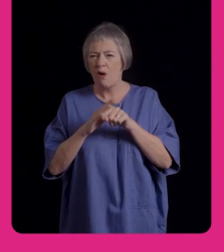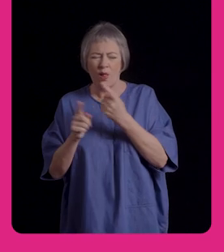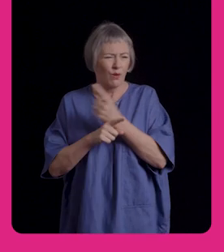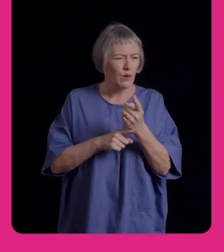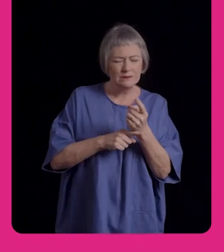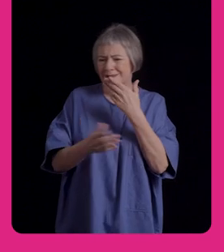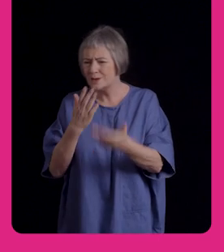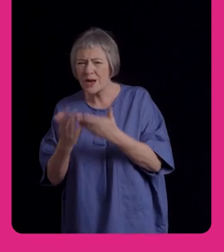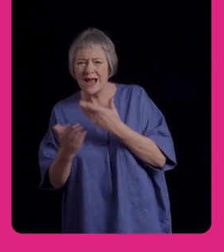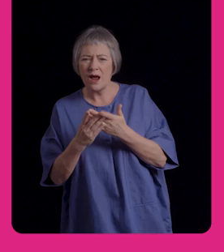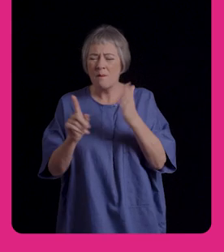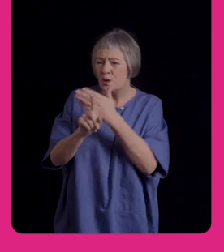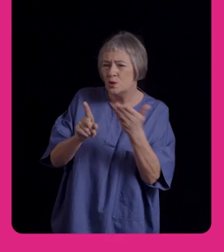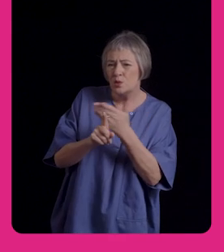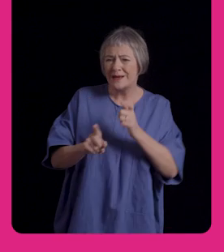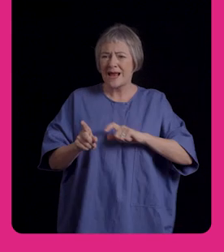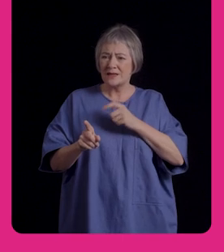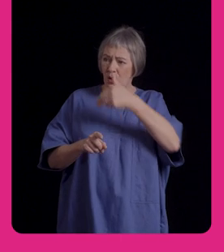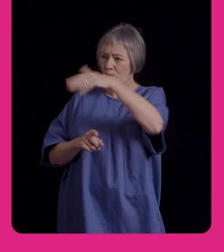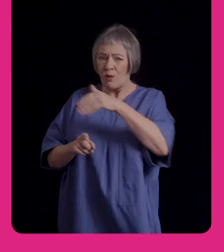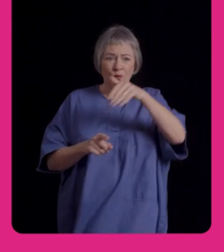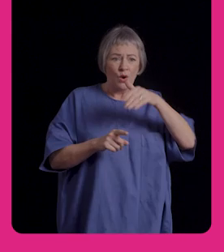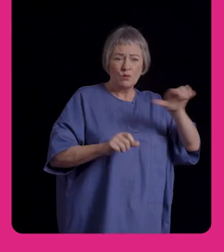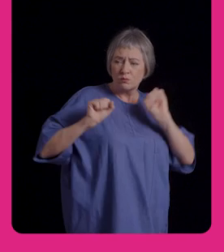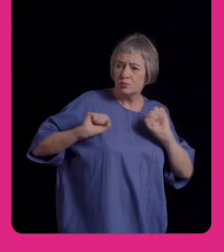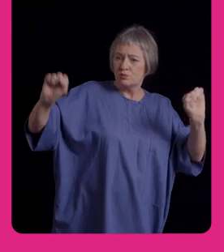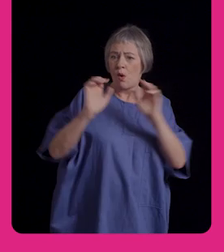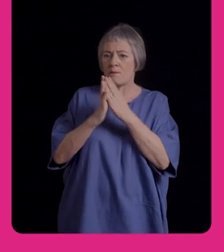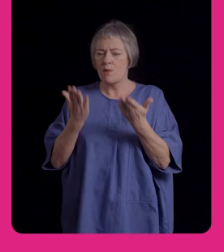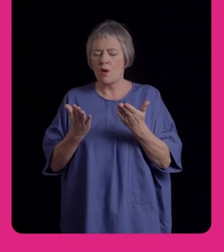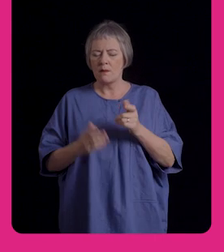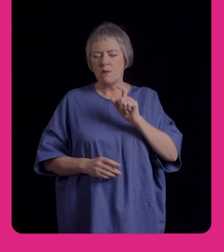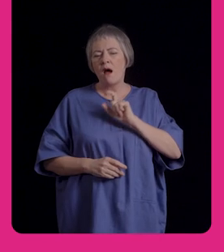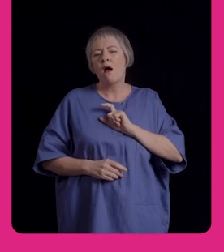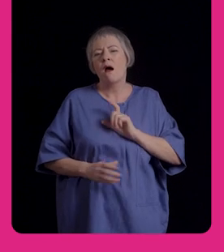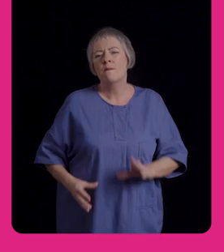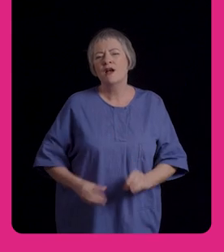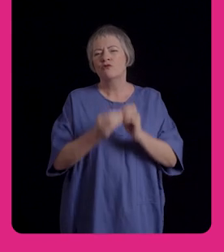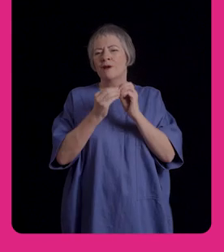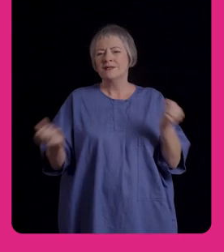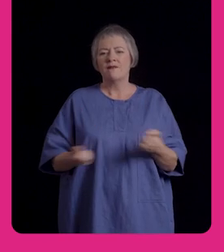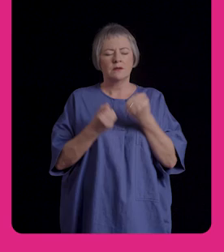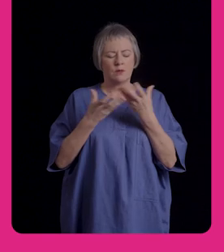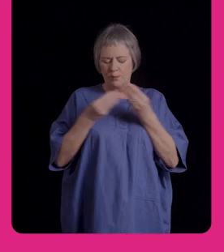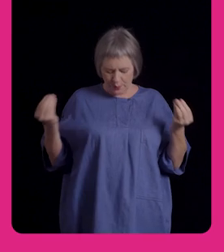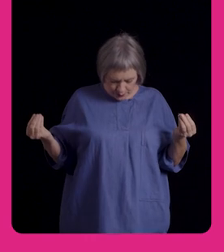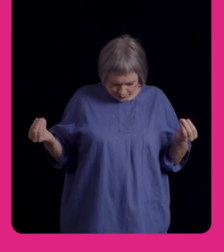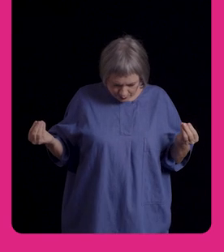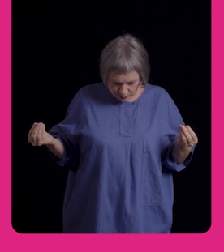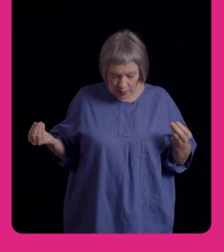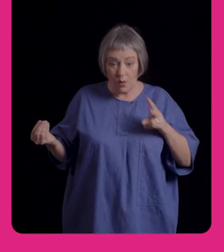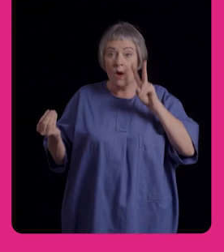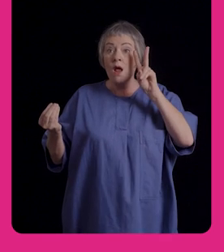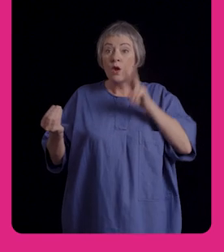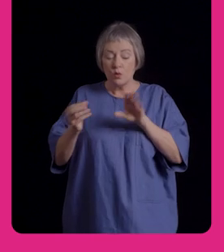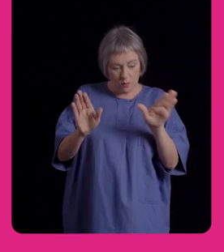out, sorting everything out, persuading characters to go back to where they belong. But my creative energy is basically all used up. And as they look